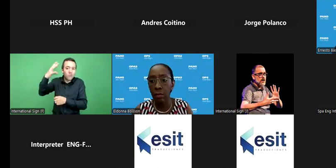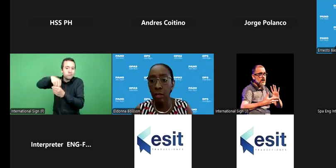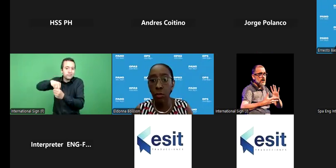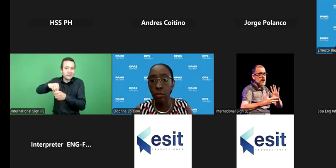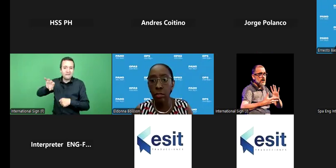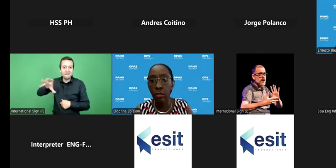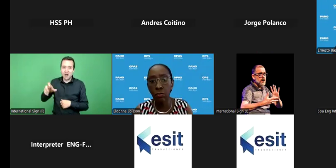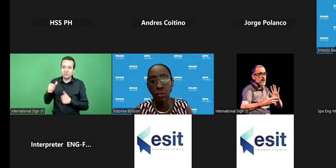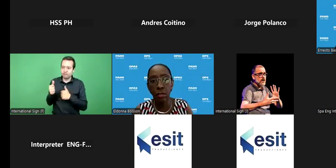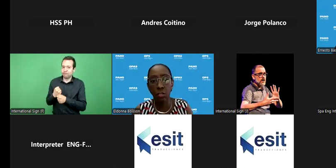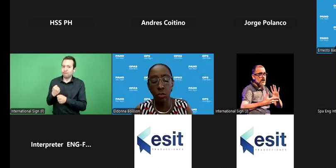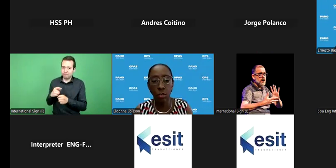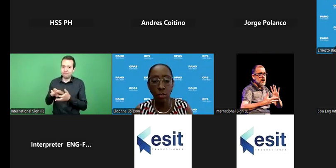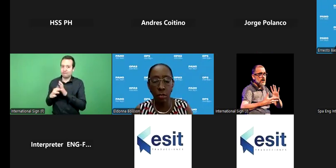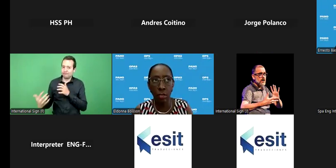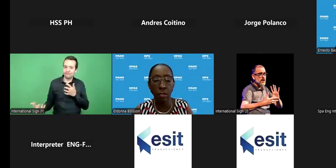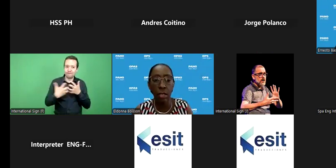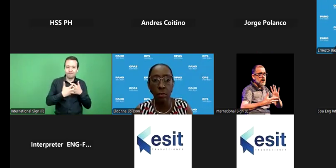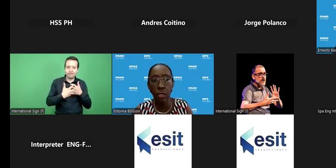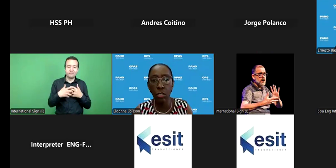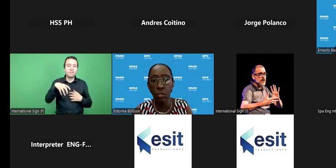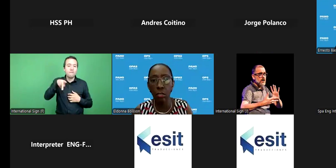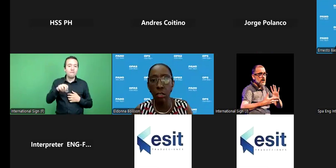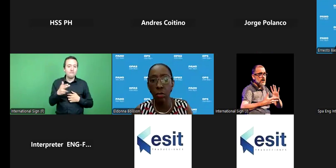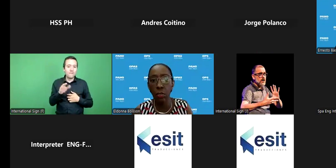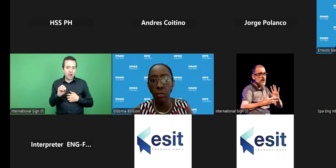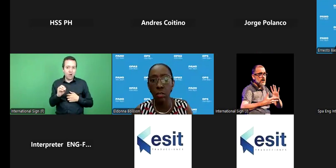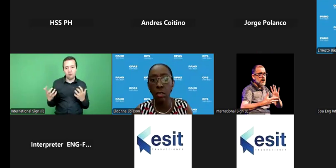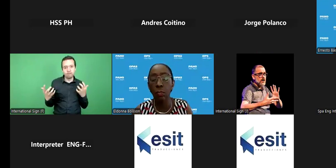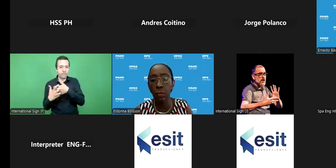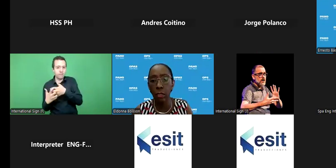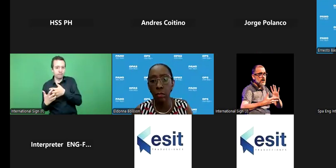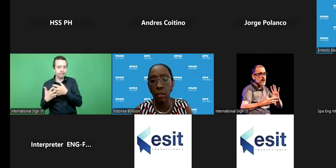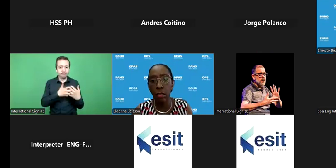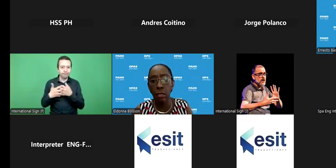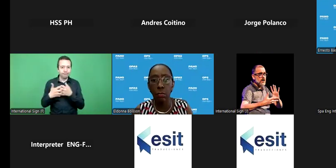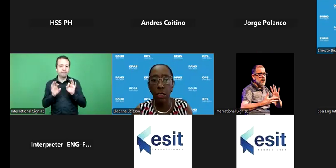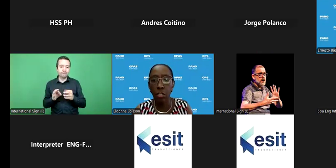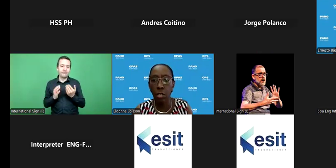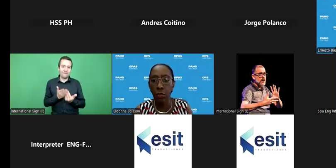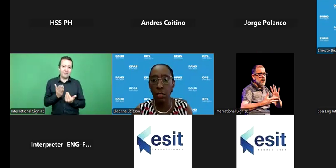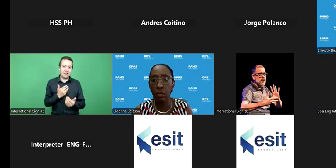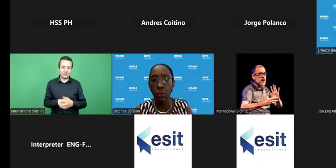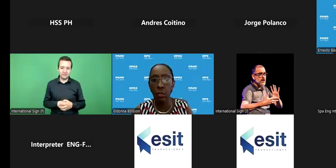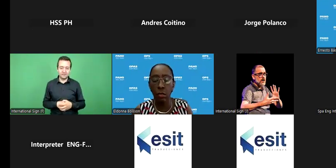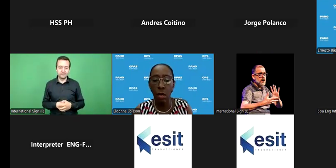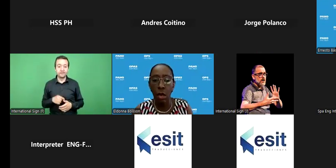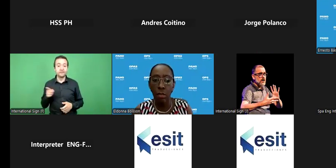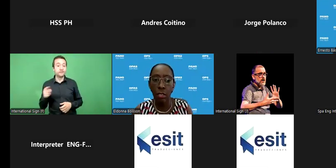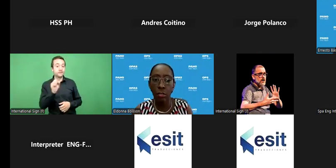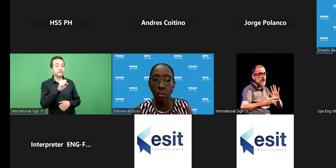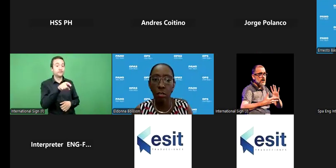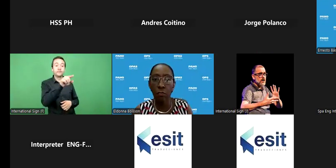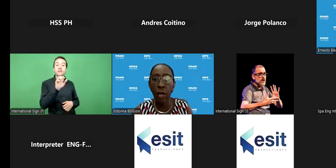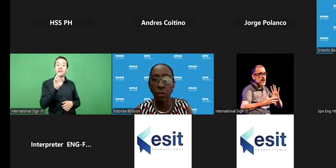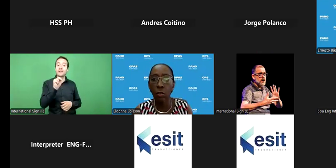Bahamas. They were indeed the first country, as I think Natalia mentioned, in the Caribbean to implement the EPHF assessment. And